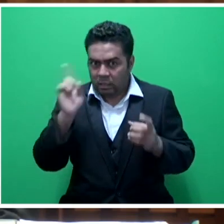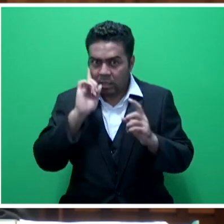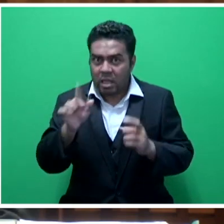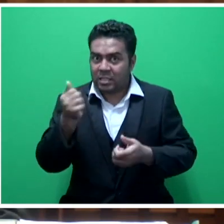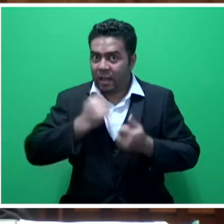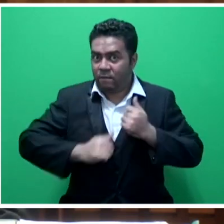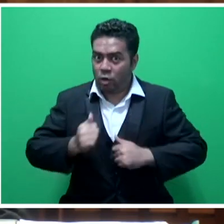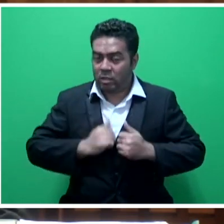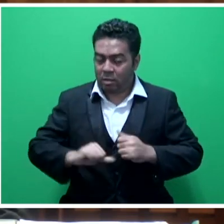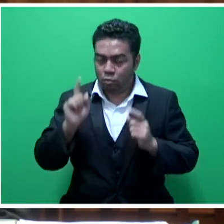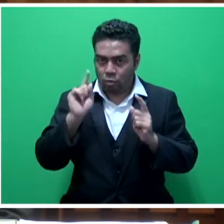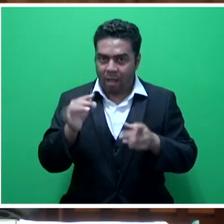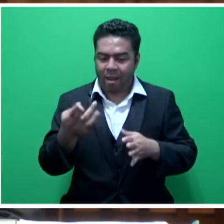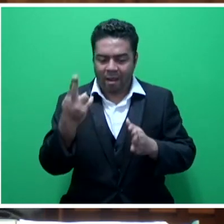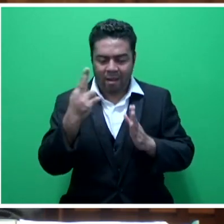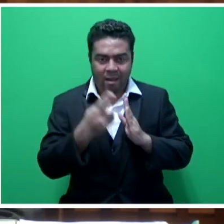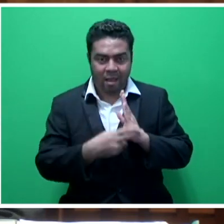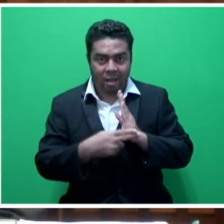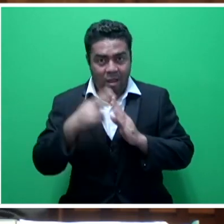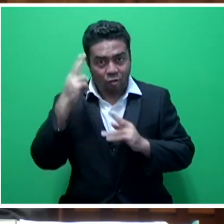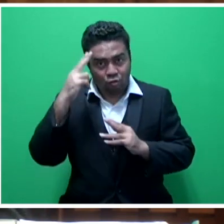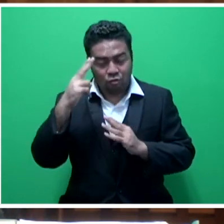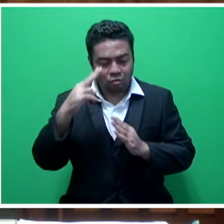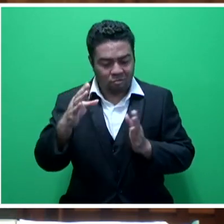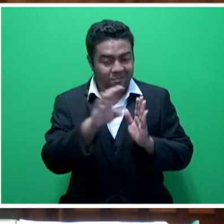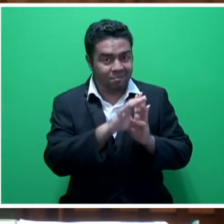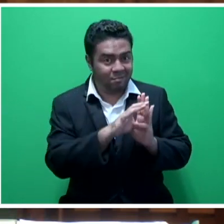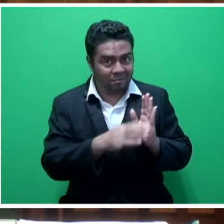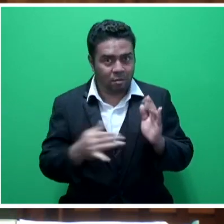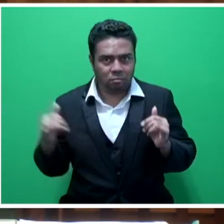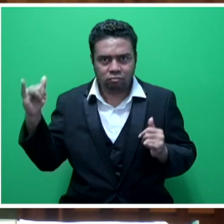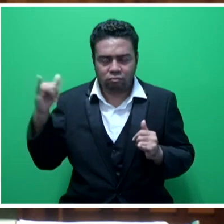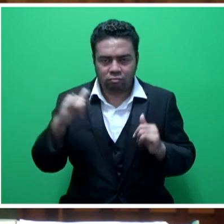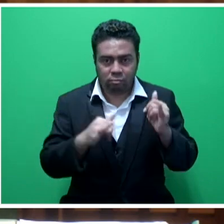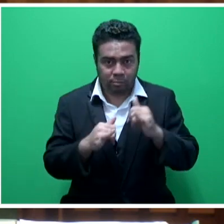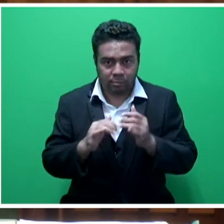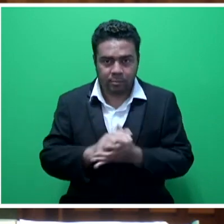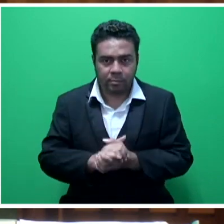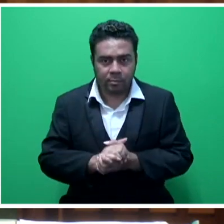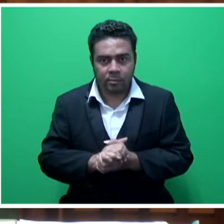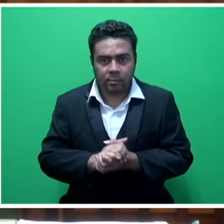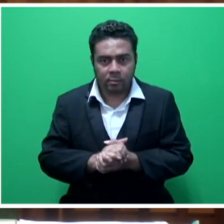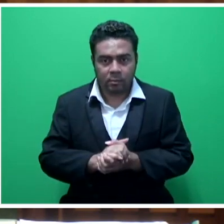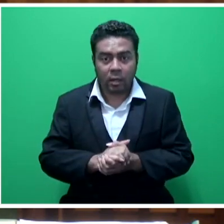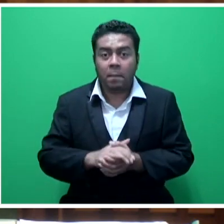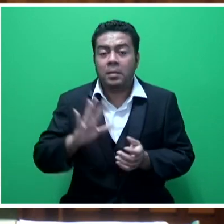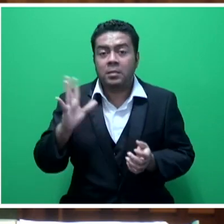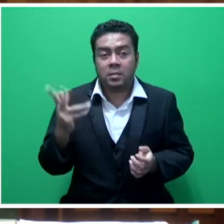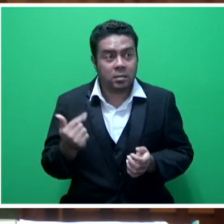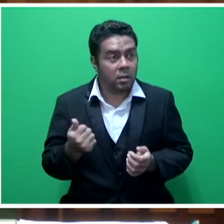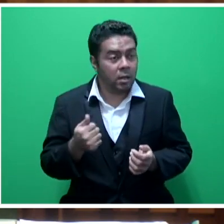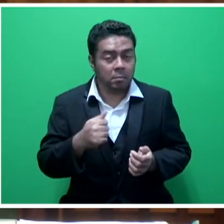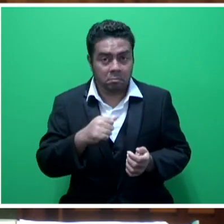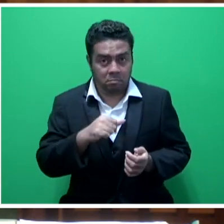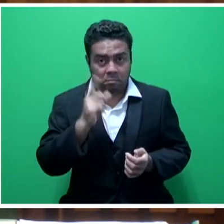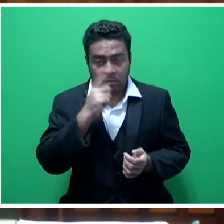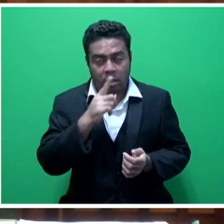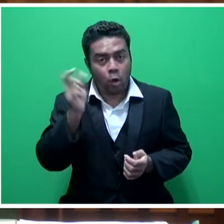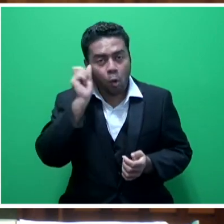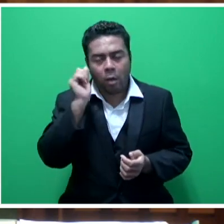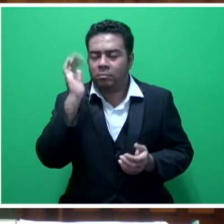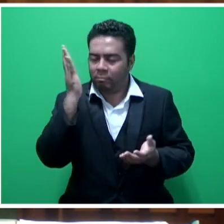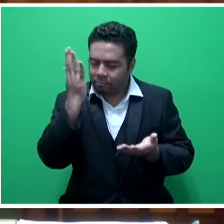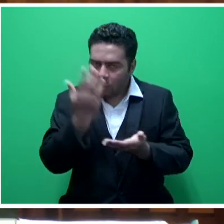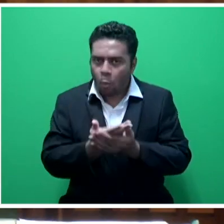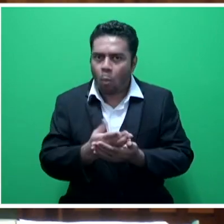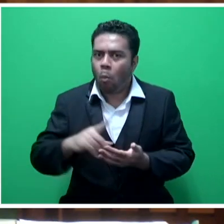from our national carrier going under until that very moment is upon us. But some of our critics know exactly what they're doing. They're